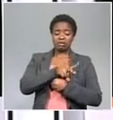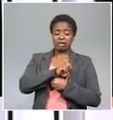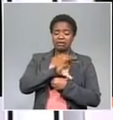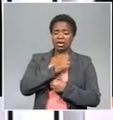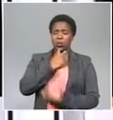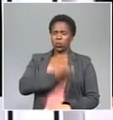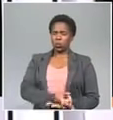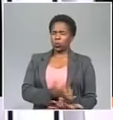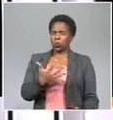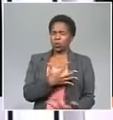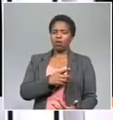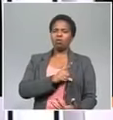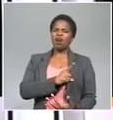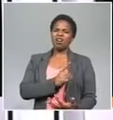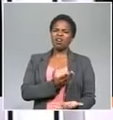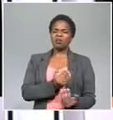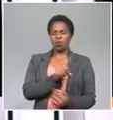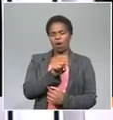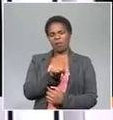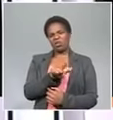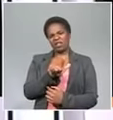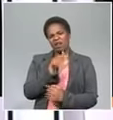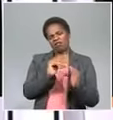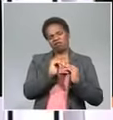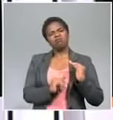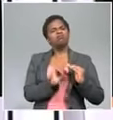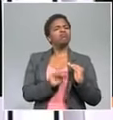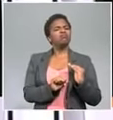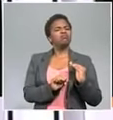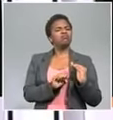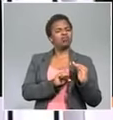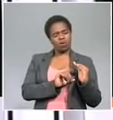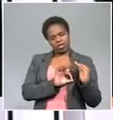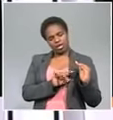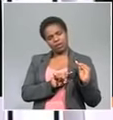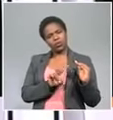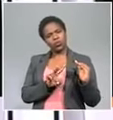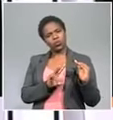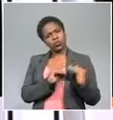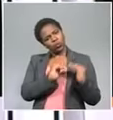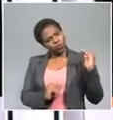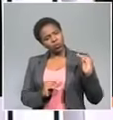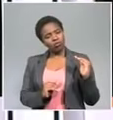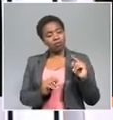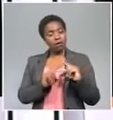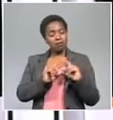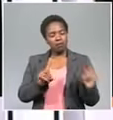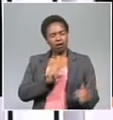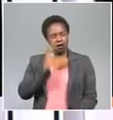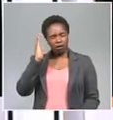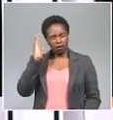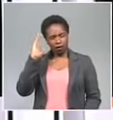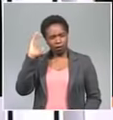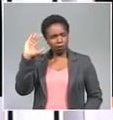as well. They were only expecting a 1.7 decline, and then we were hit by that 3.2% decline. So not only did we not